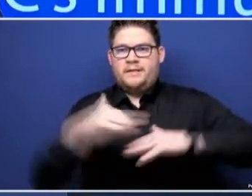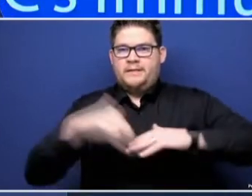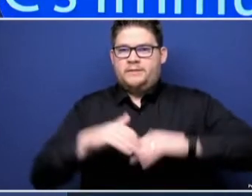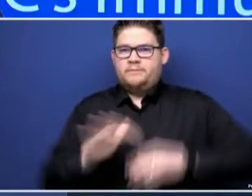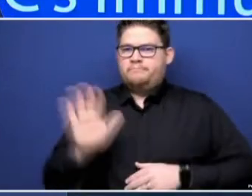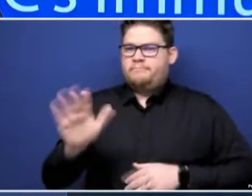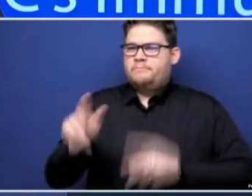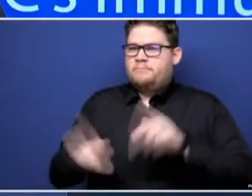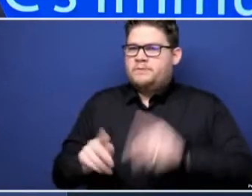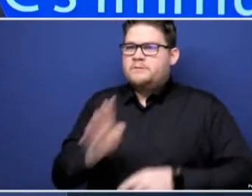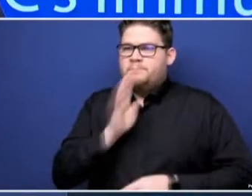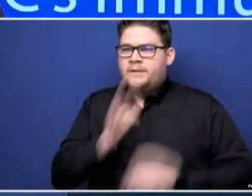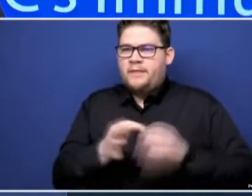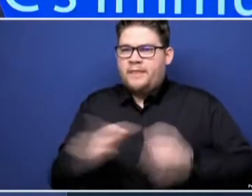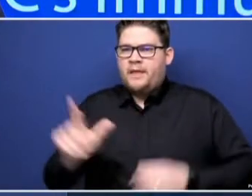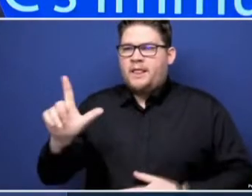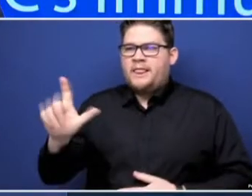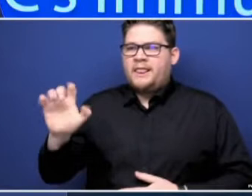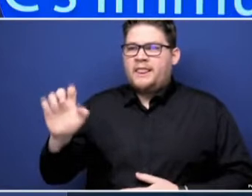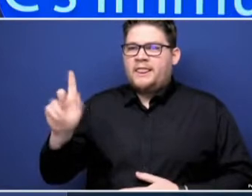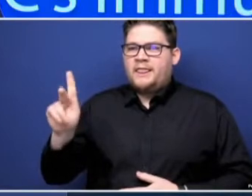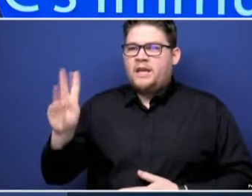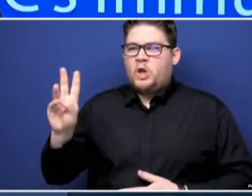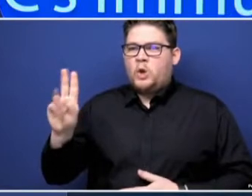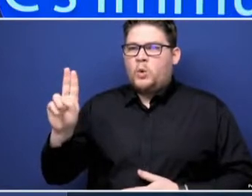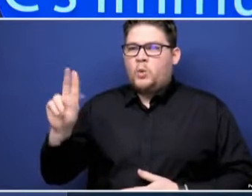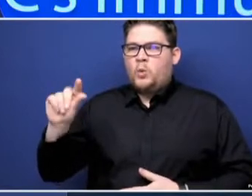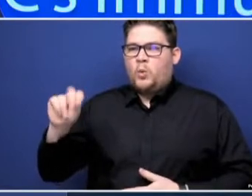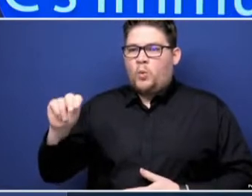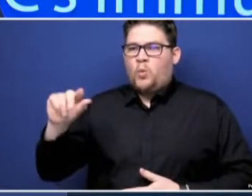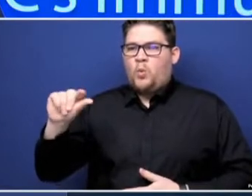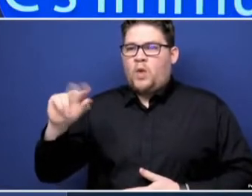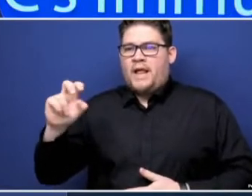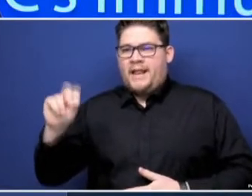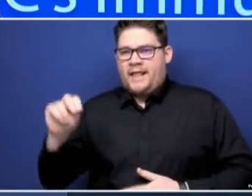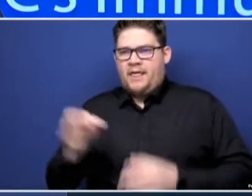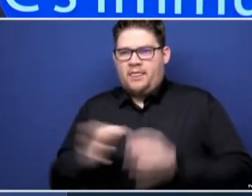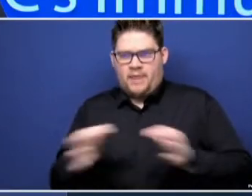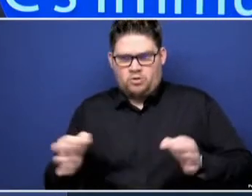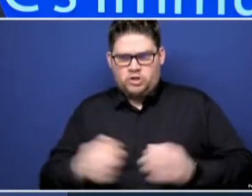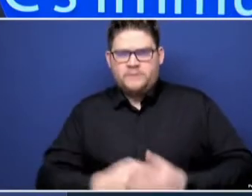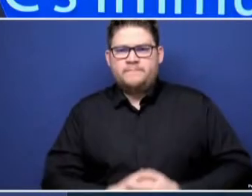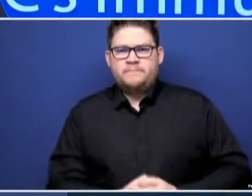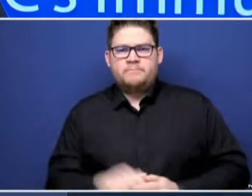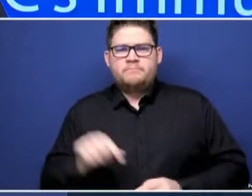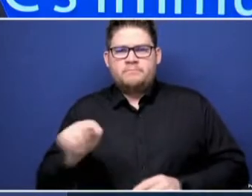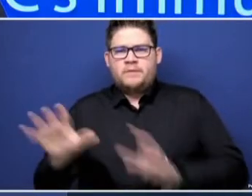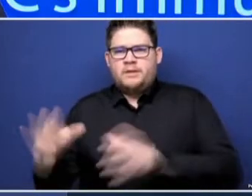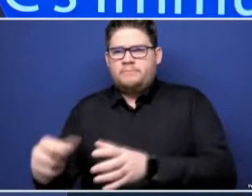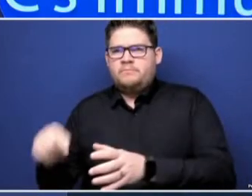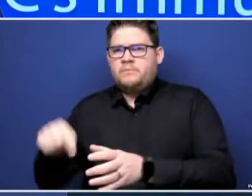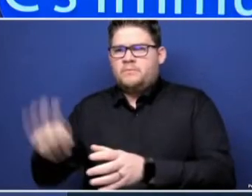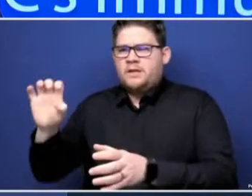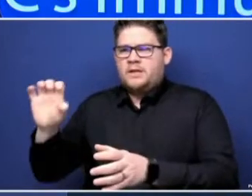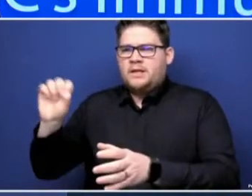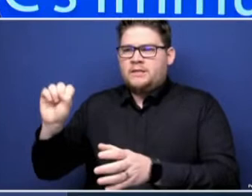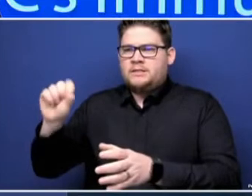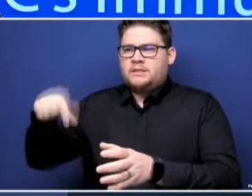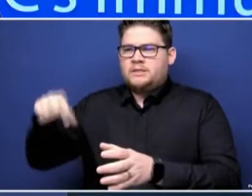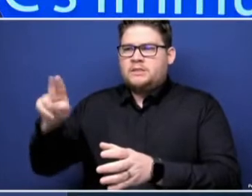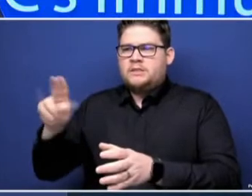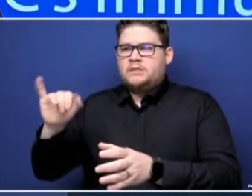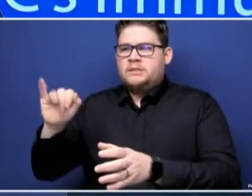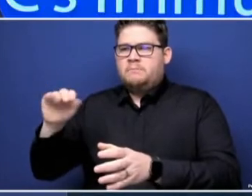first week in April, we'll start to register those in the 69 to 60 cohort. So with respect to the Pfizer and